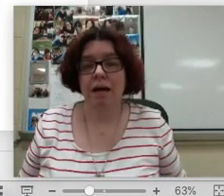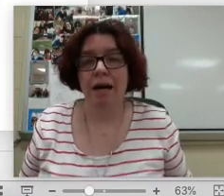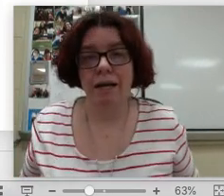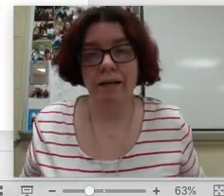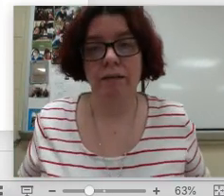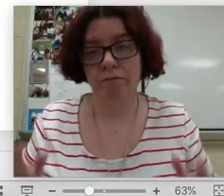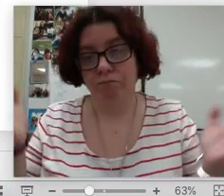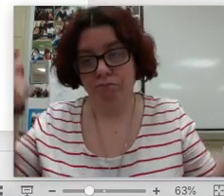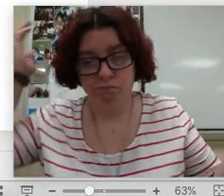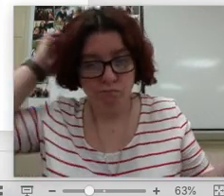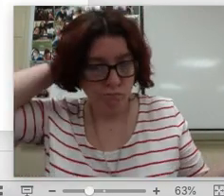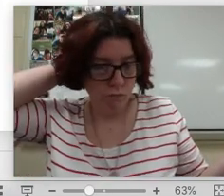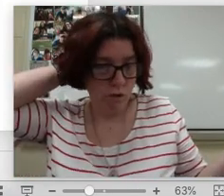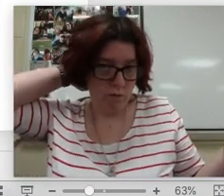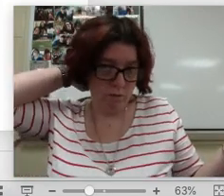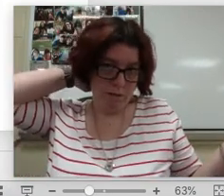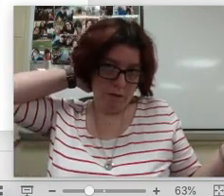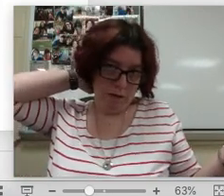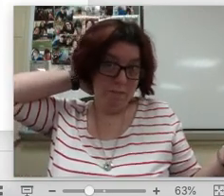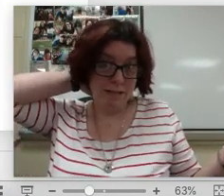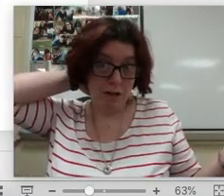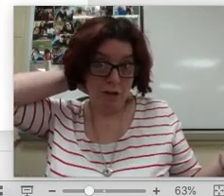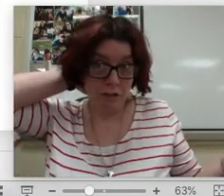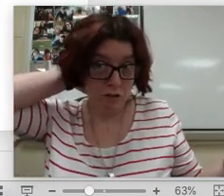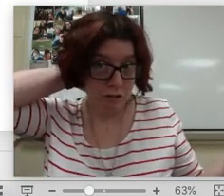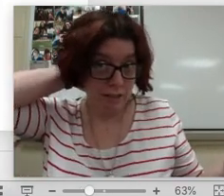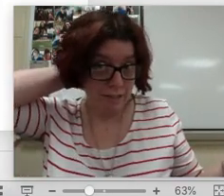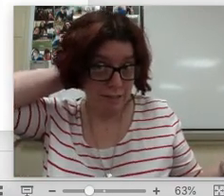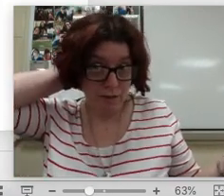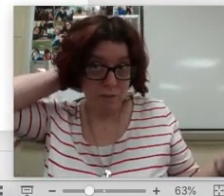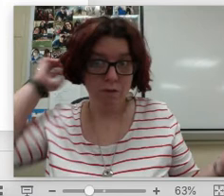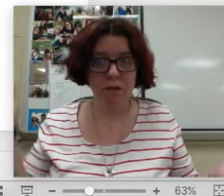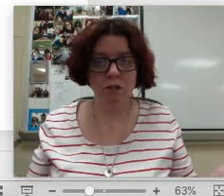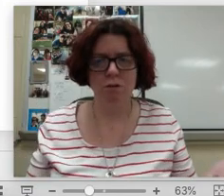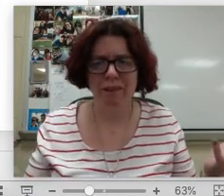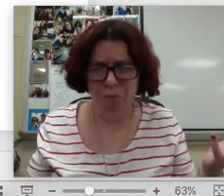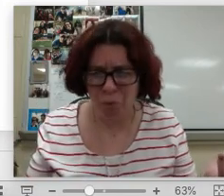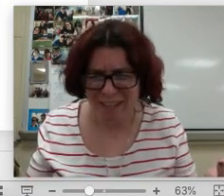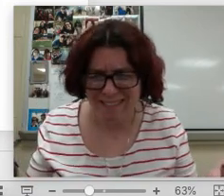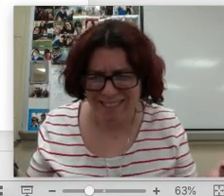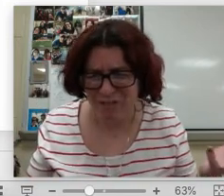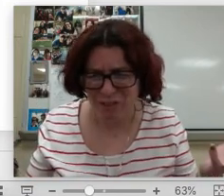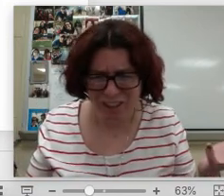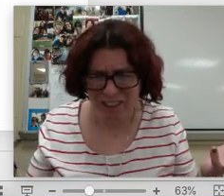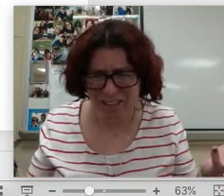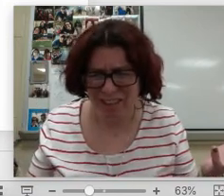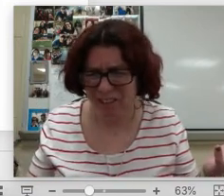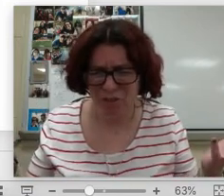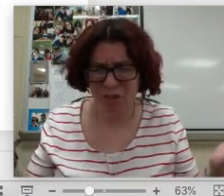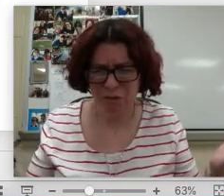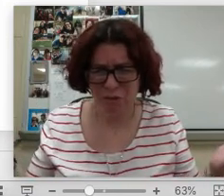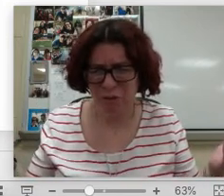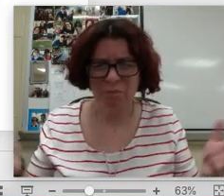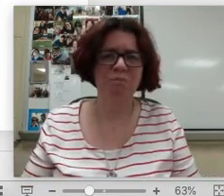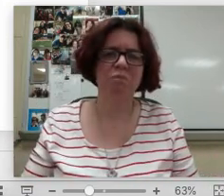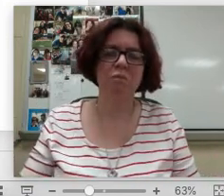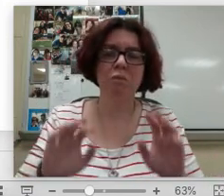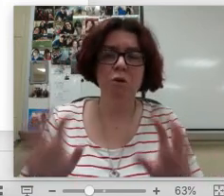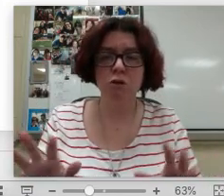because I have a mask on all days and you can't see the face, but the face you're supposed to make is what? What are you talking about? Like, where's the